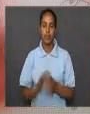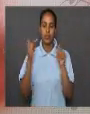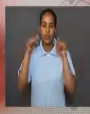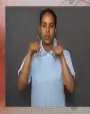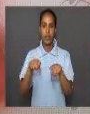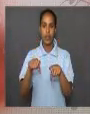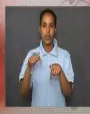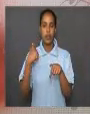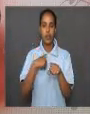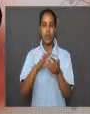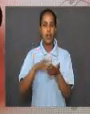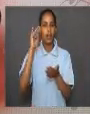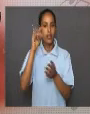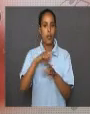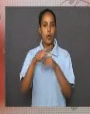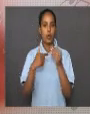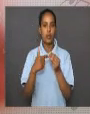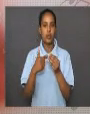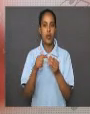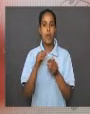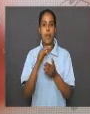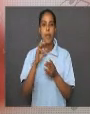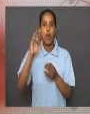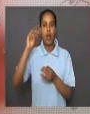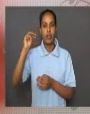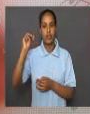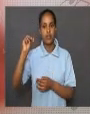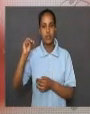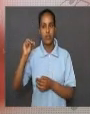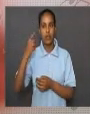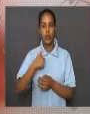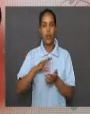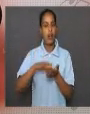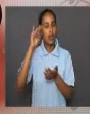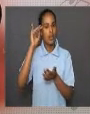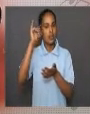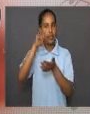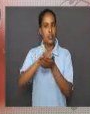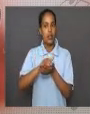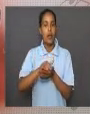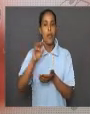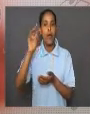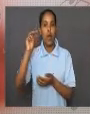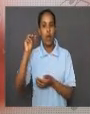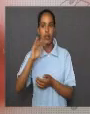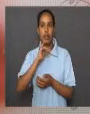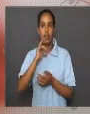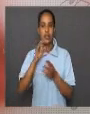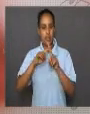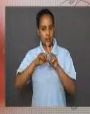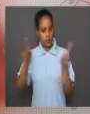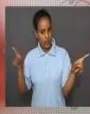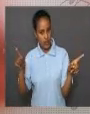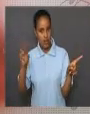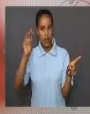Today, we learned about molarity. We learned that molarity is different